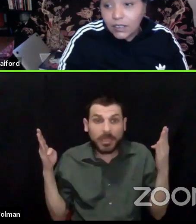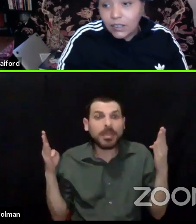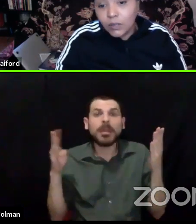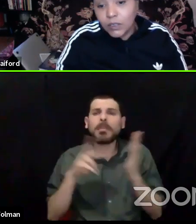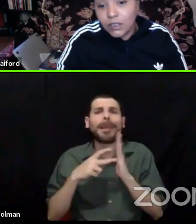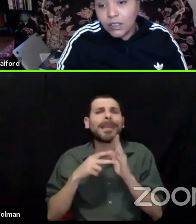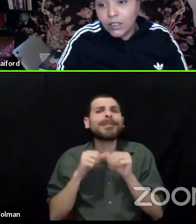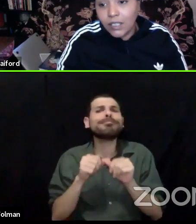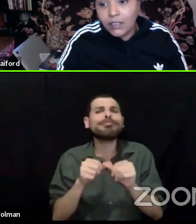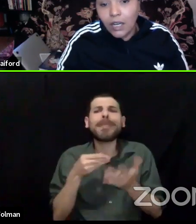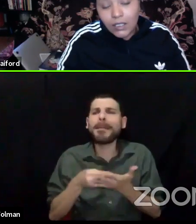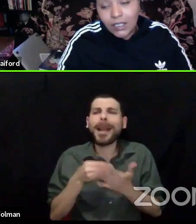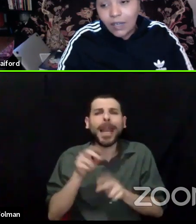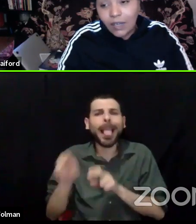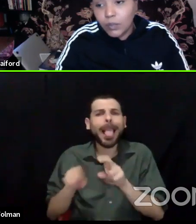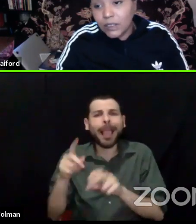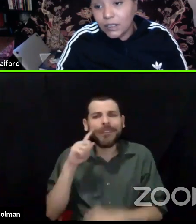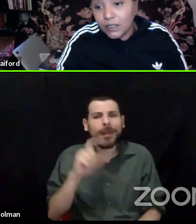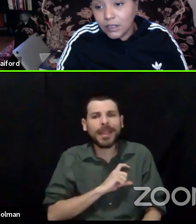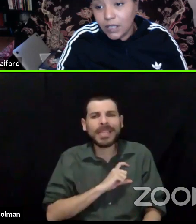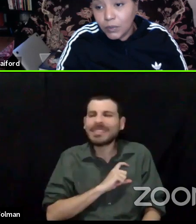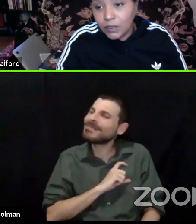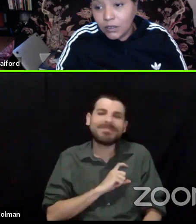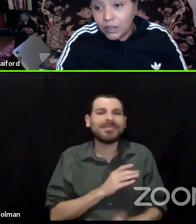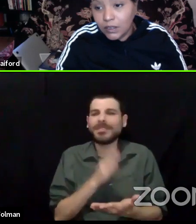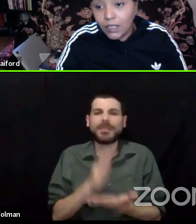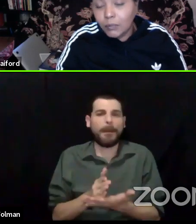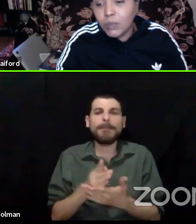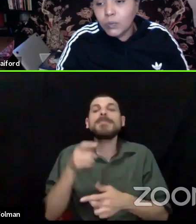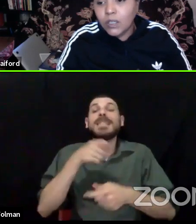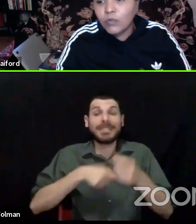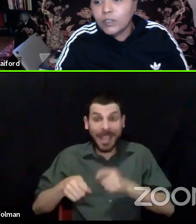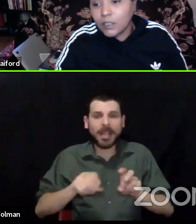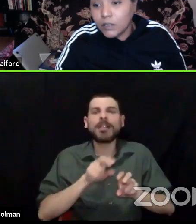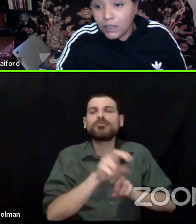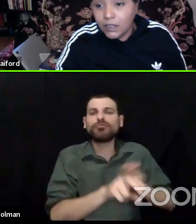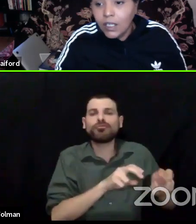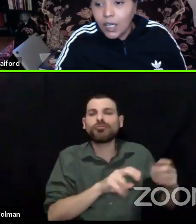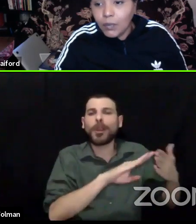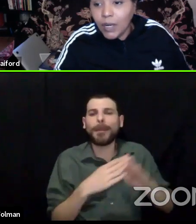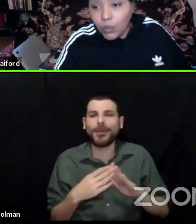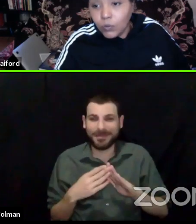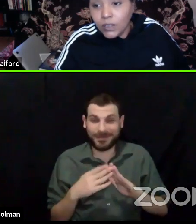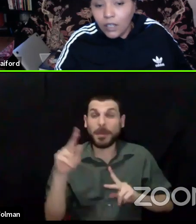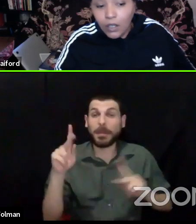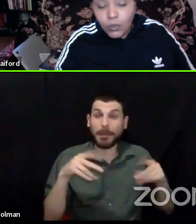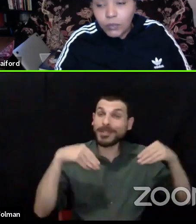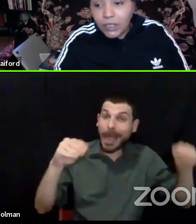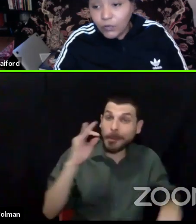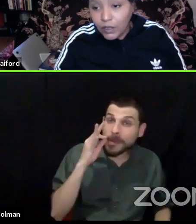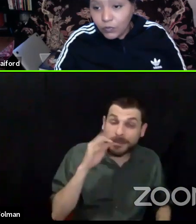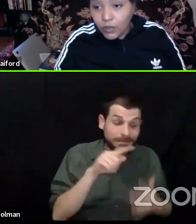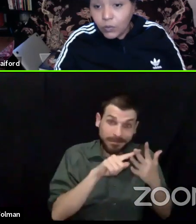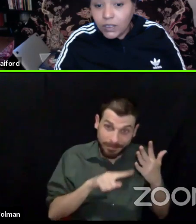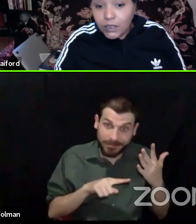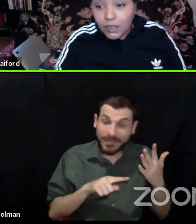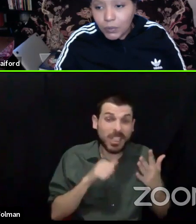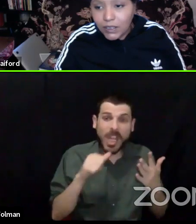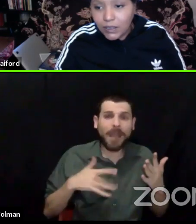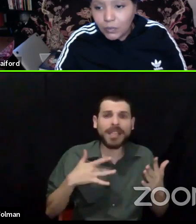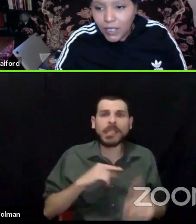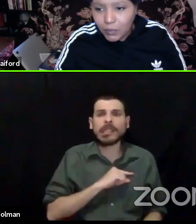it into your community so that y'all can have more businesses and opportunities so that people don't feel guilty about what we know we're benefiting from, which